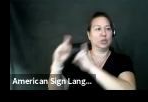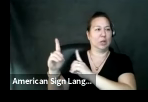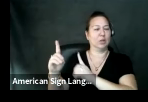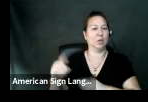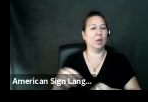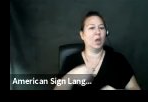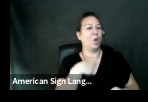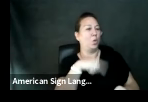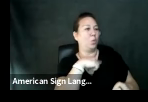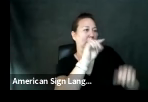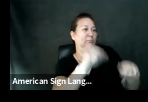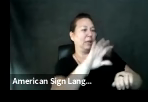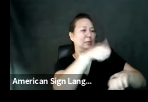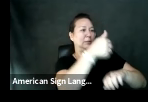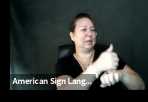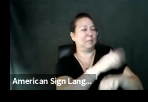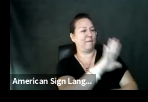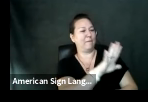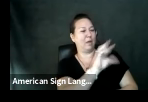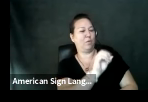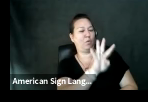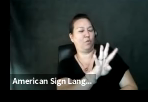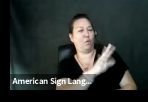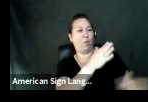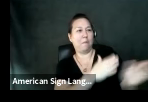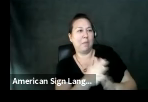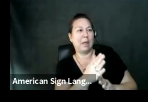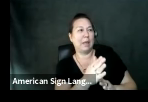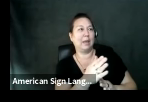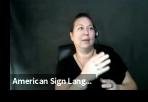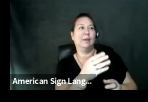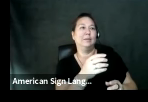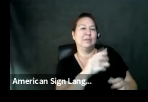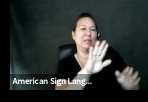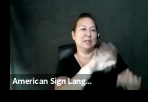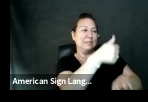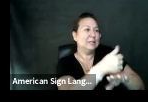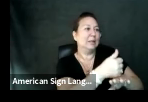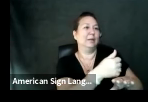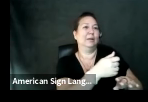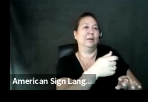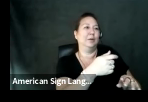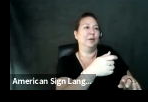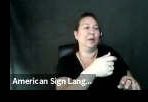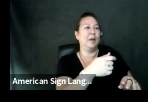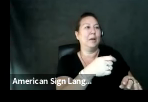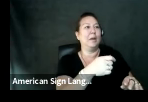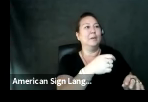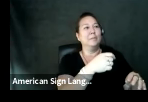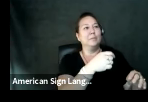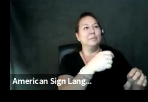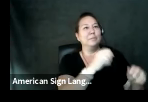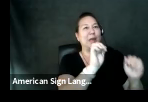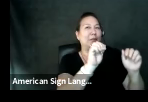plan, which we're not going to get into today, but there are supports available to students who do not qualify for special education.